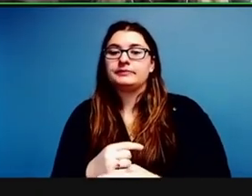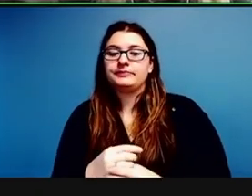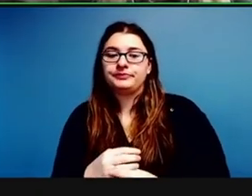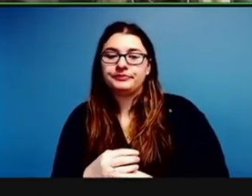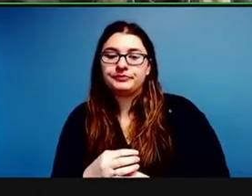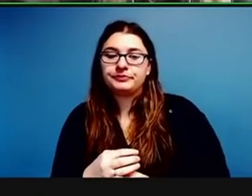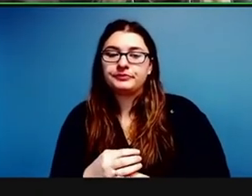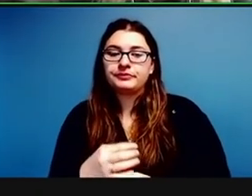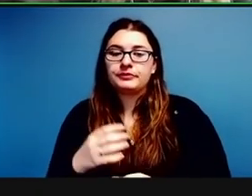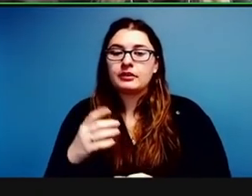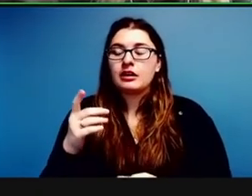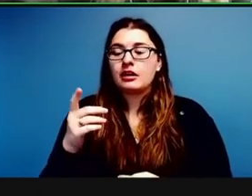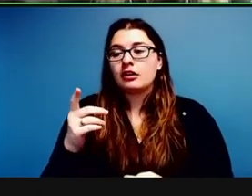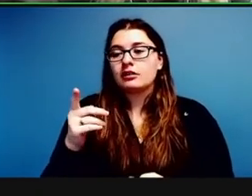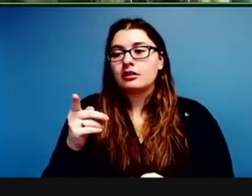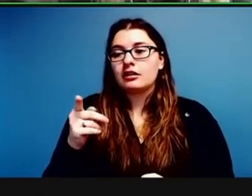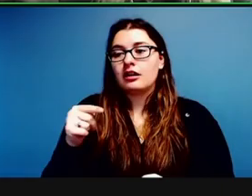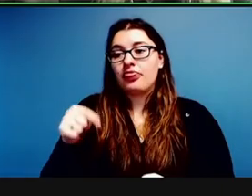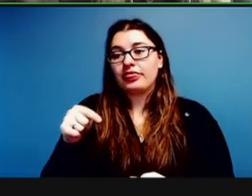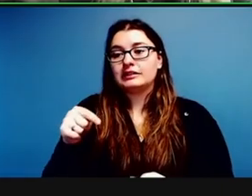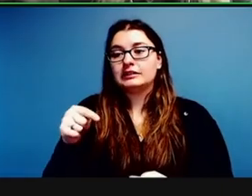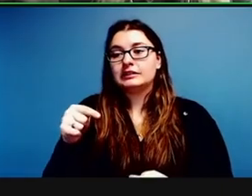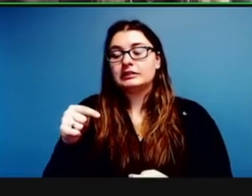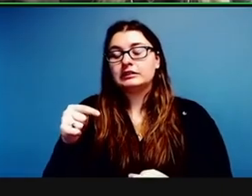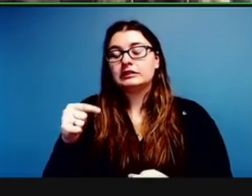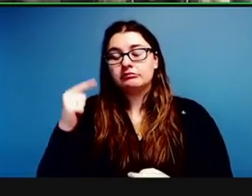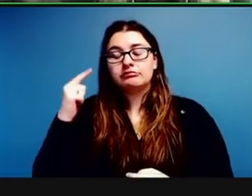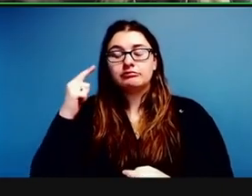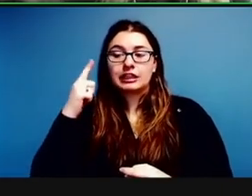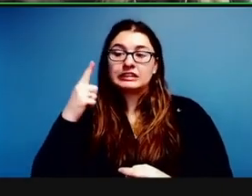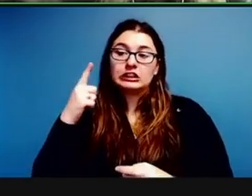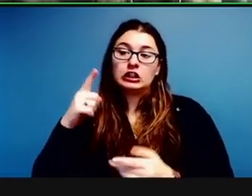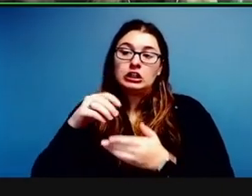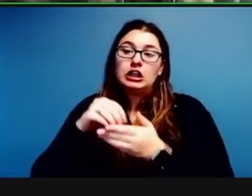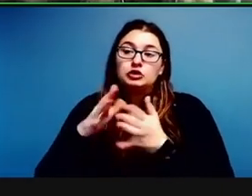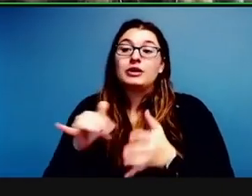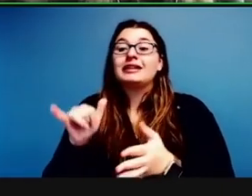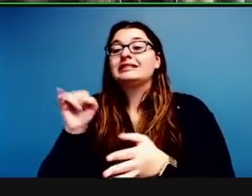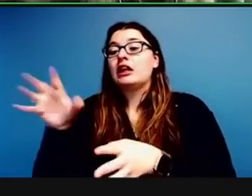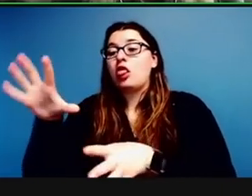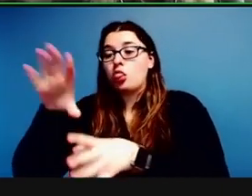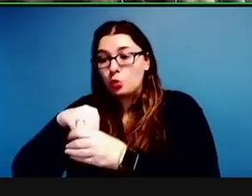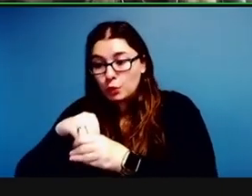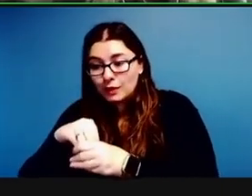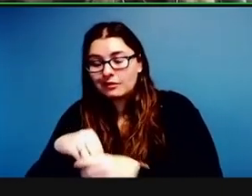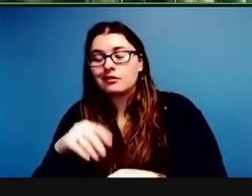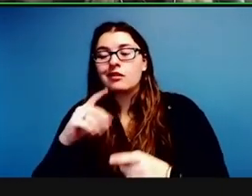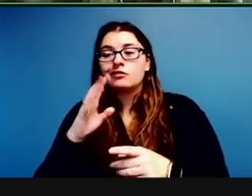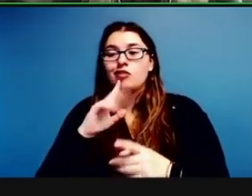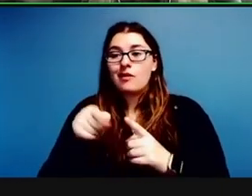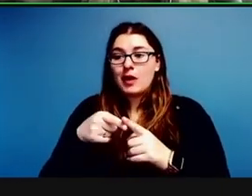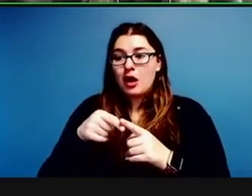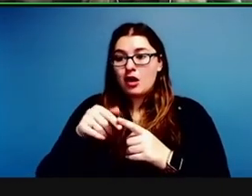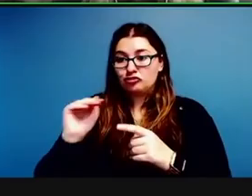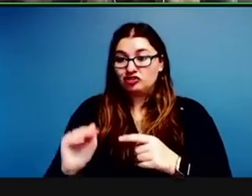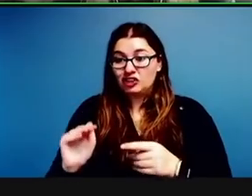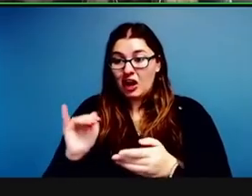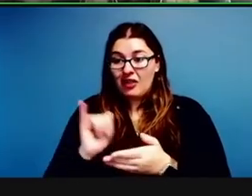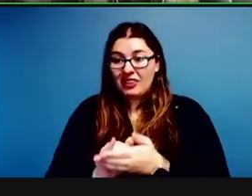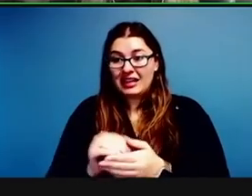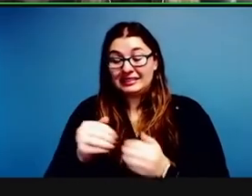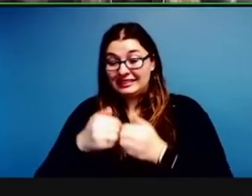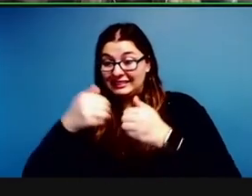circumstances. Now, again, this is considering a student that is included. When talking about a child that is in a